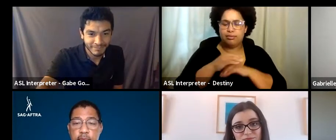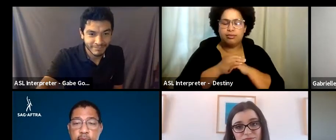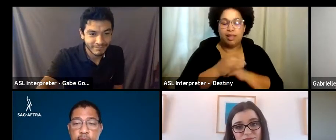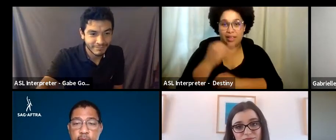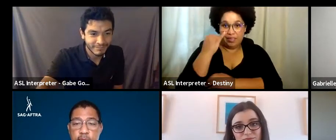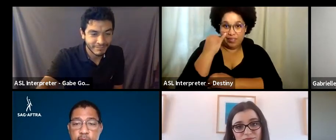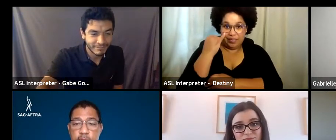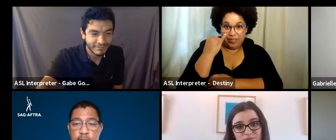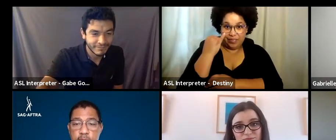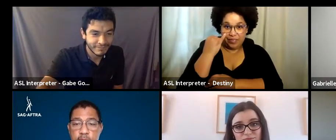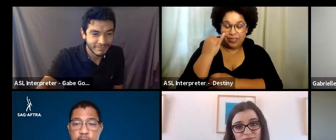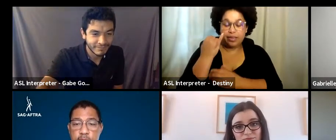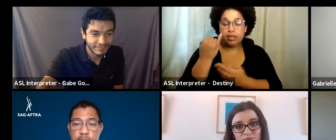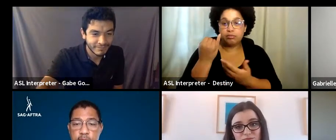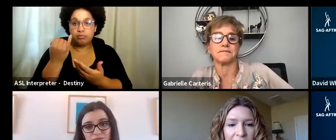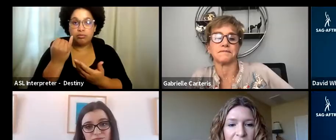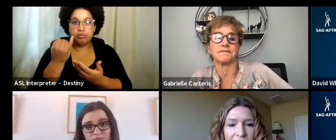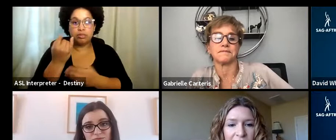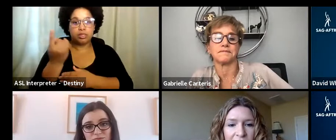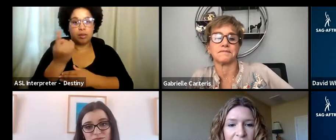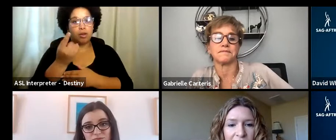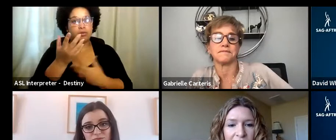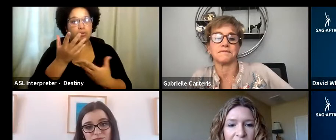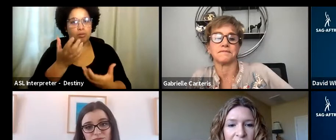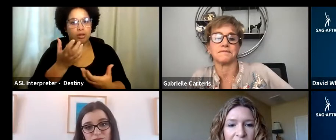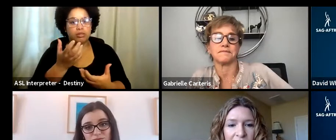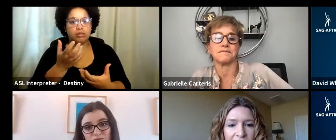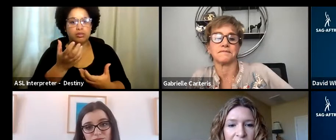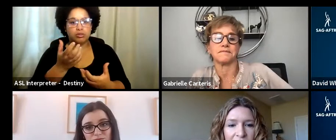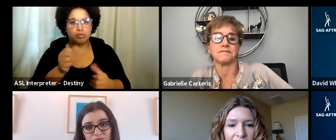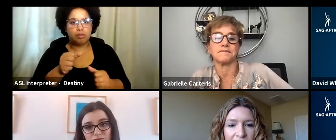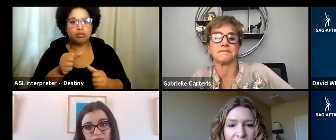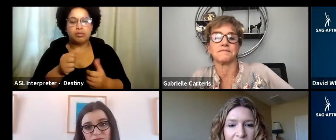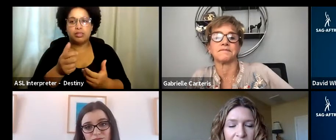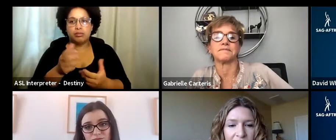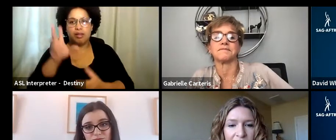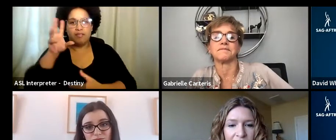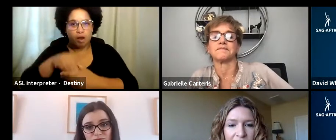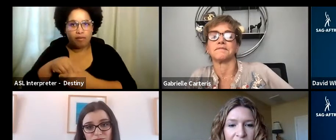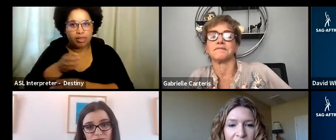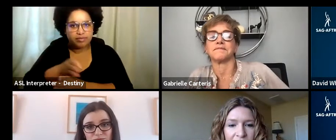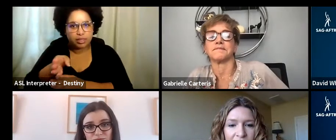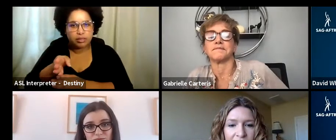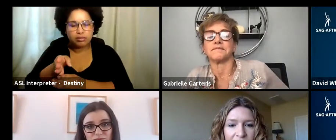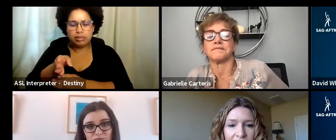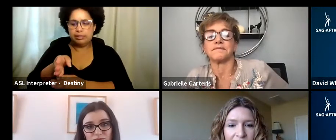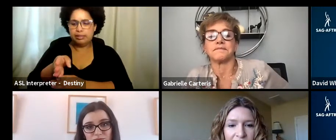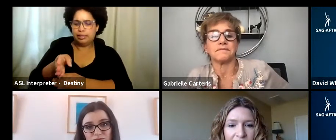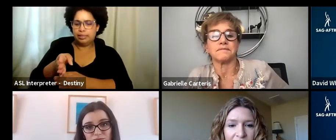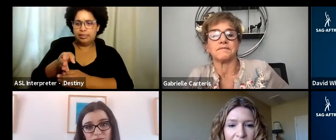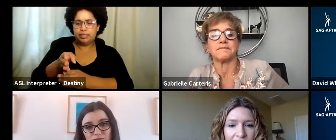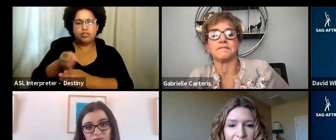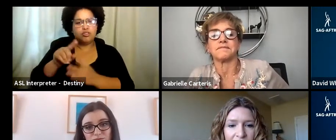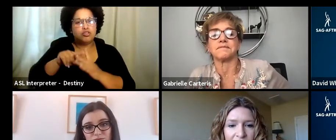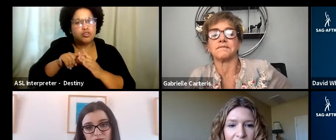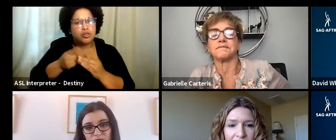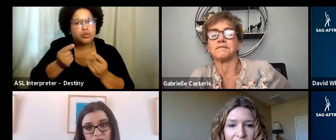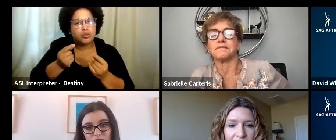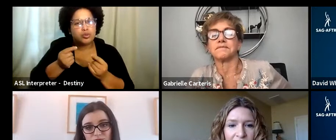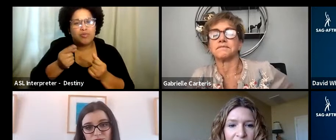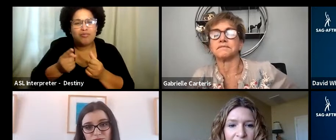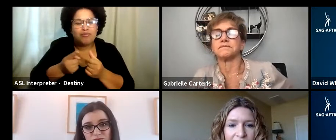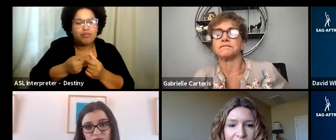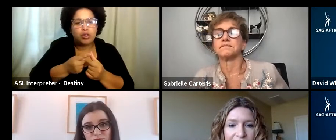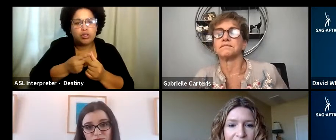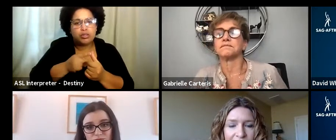this is something that somebody is interested in possibly pursuing, what are the best first steps that they can take, uh,